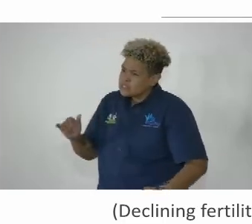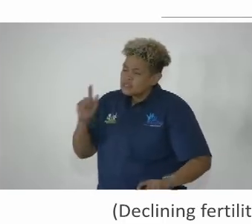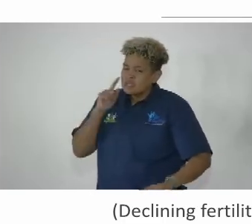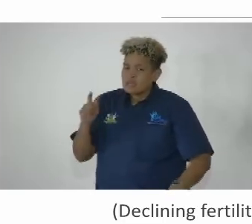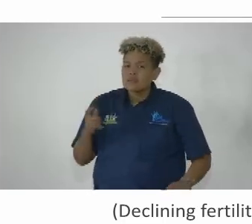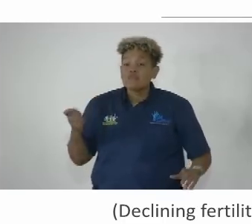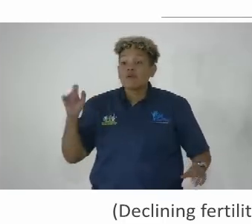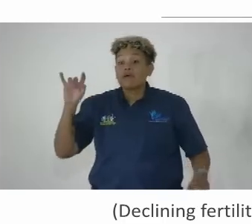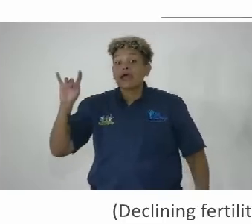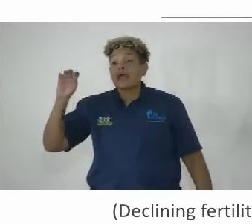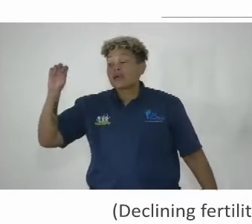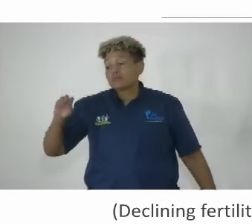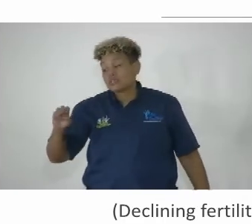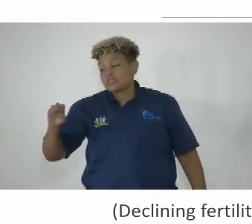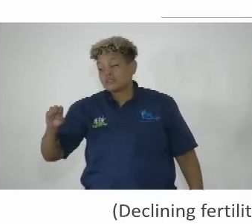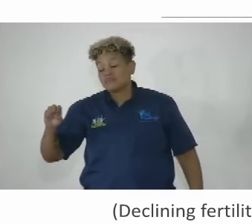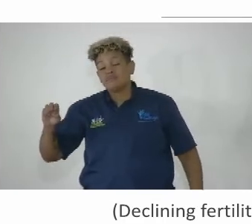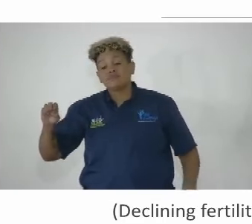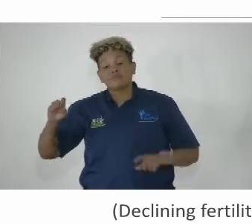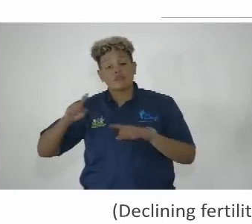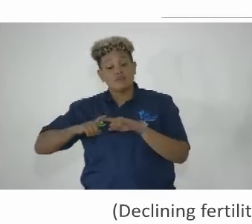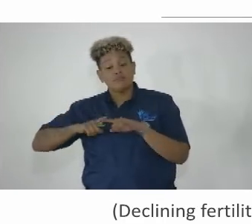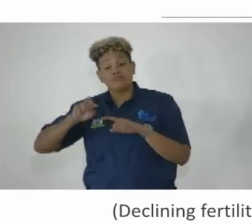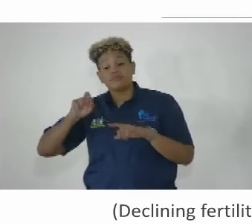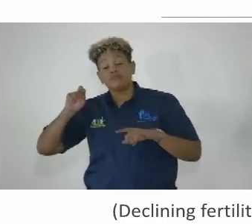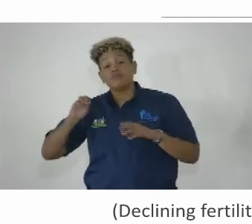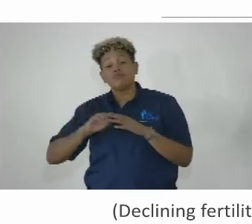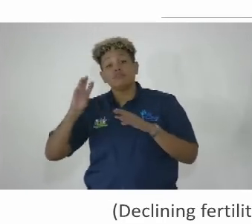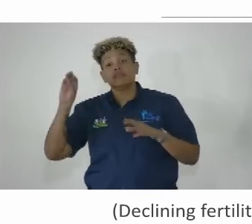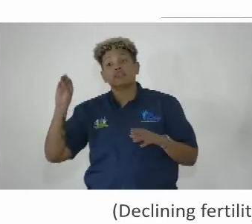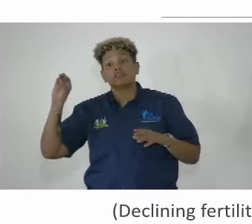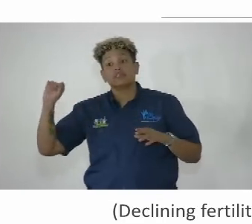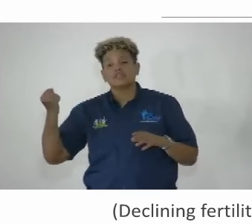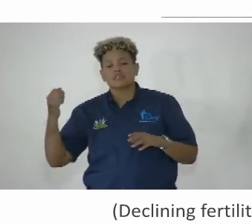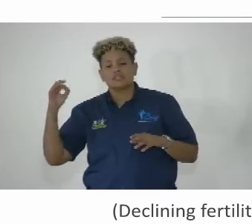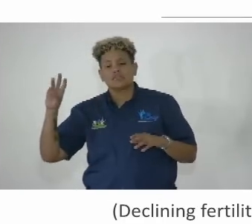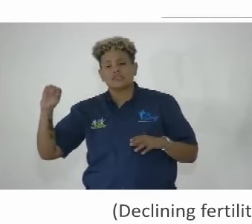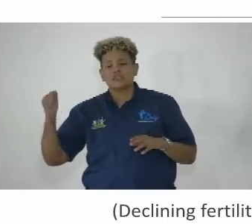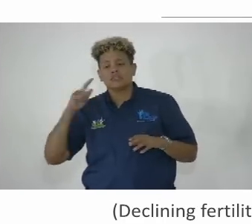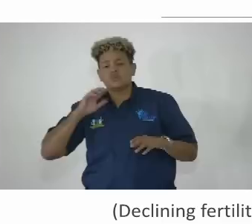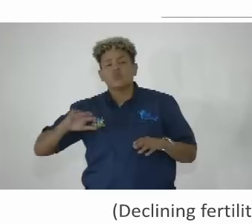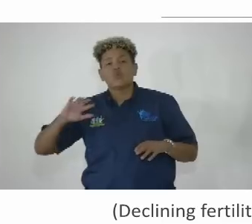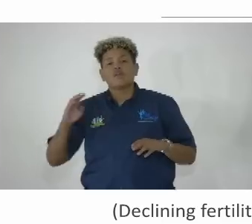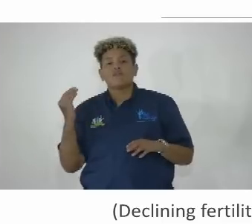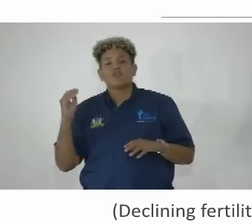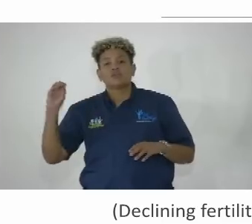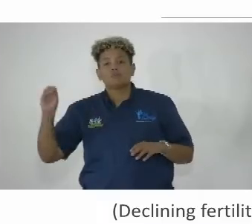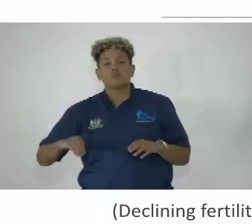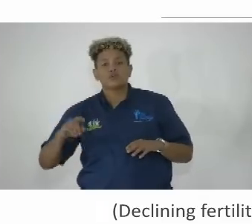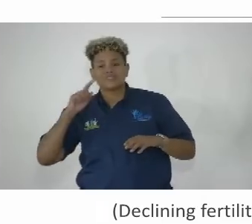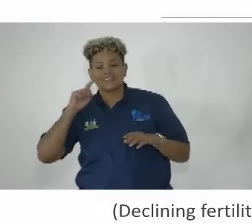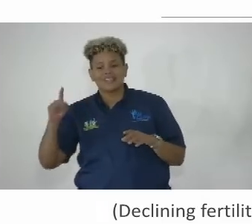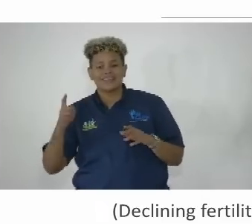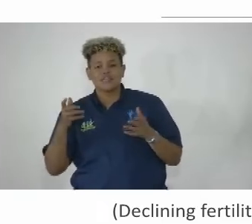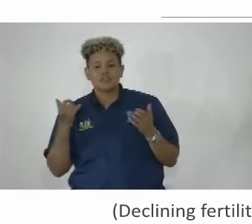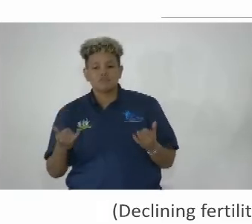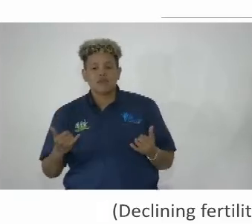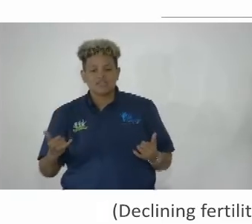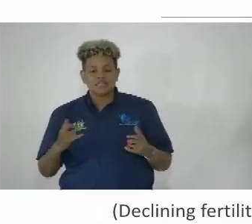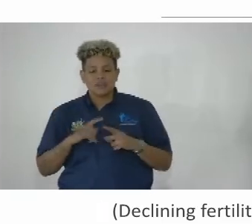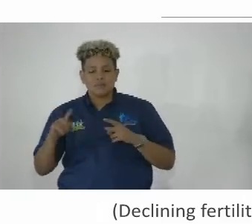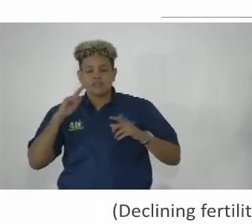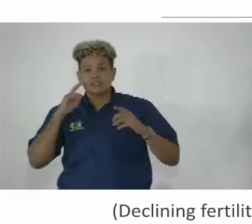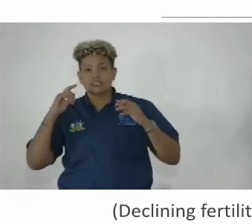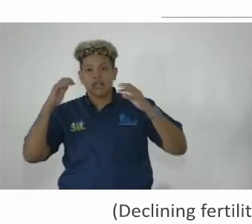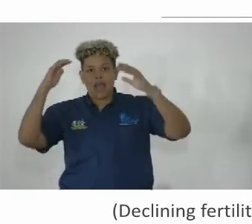from an 8% dependency ratio in the 60s to about a 14% presently, but it's